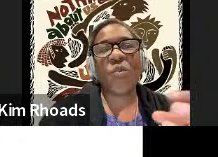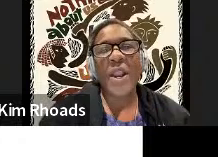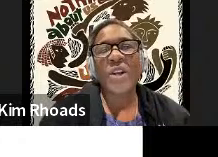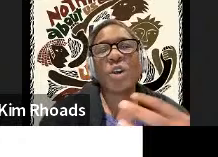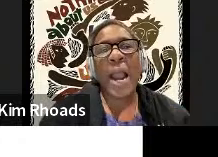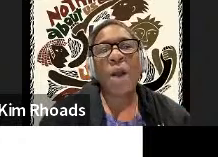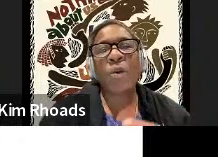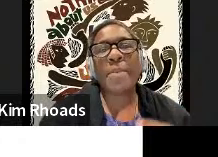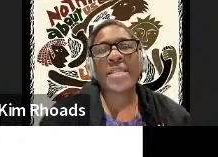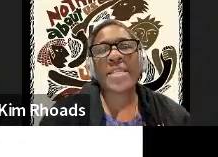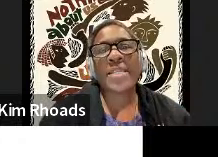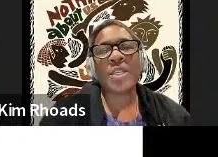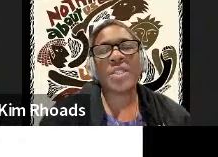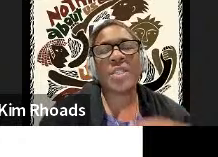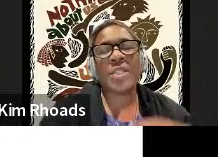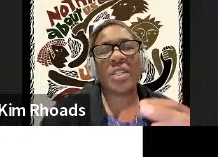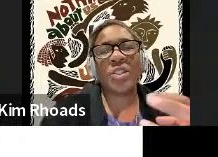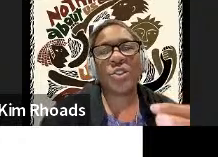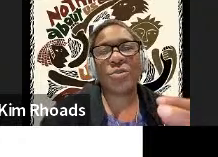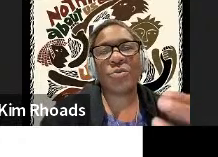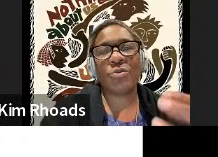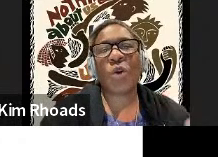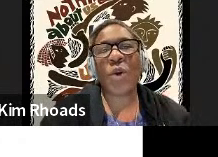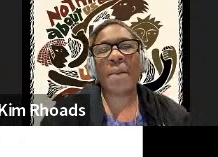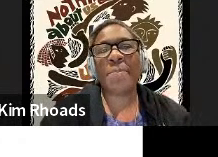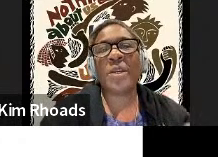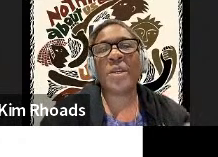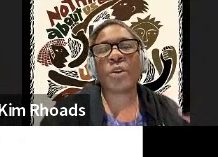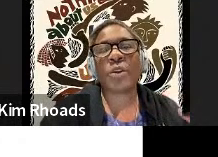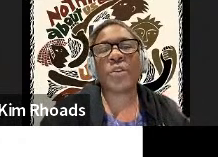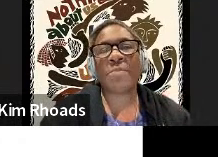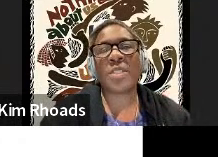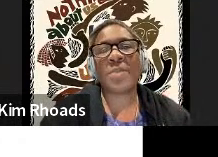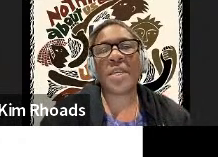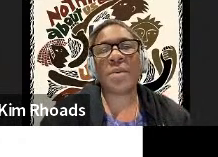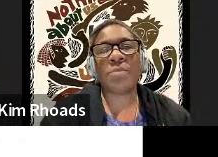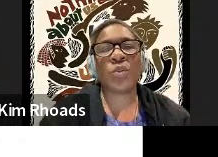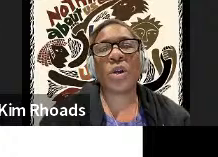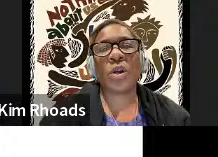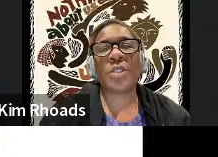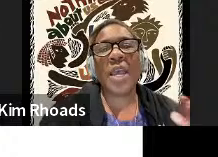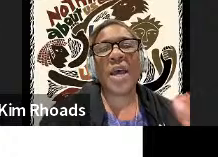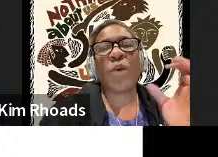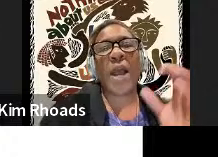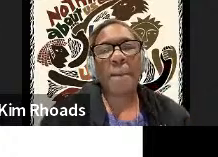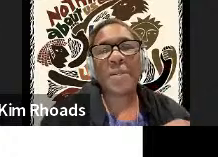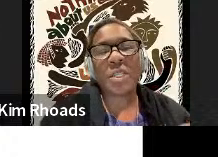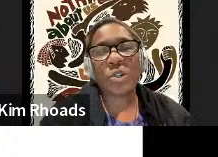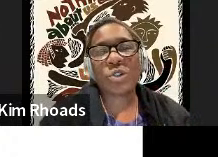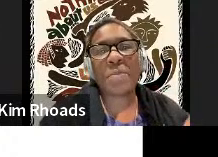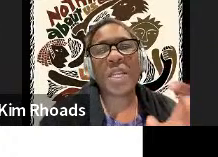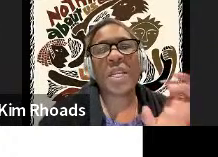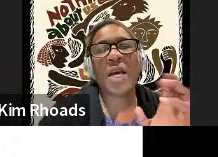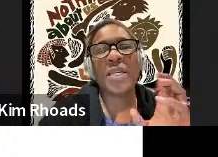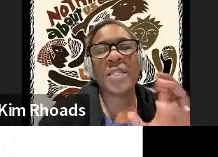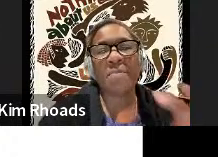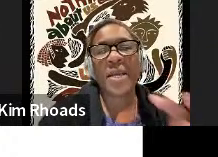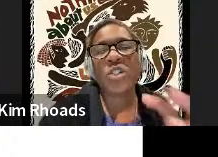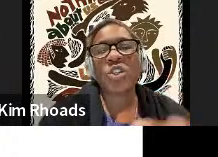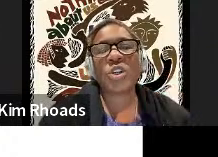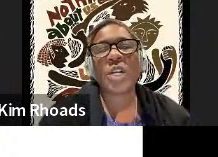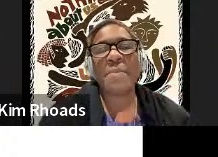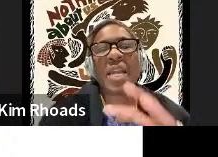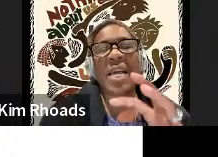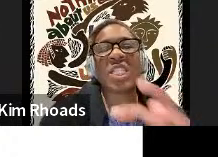be? Where do our messages need to show up in order for them to be absorbed? And what happens on social media is